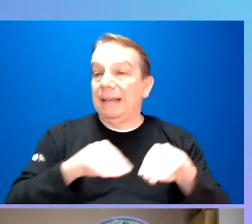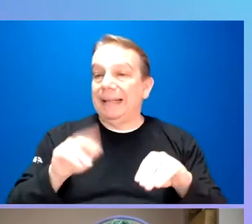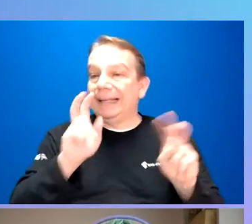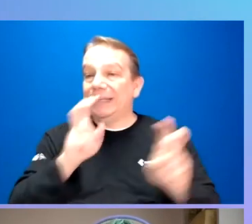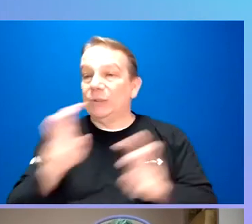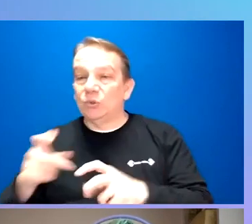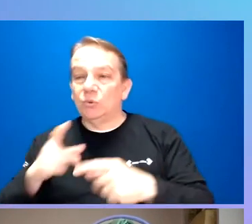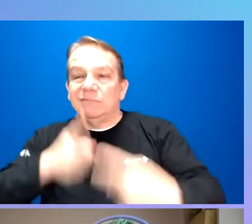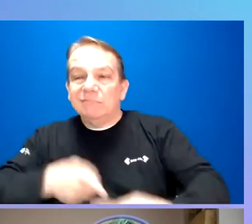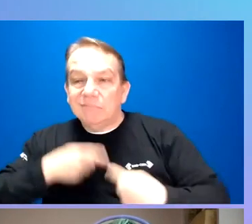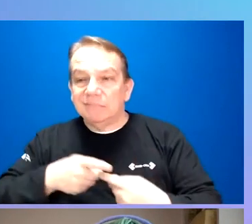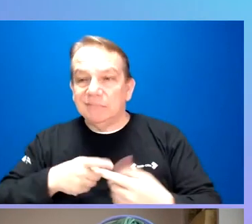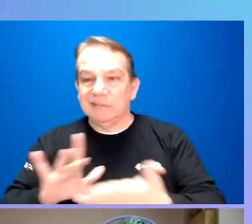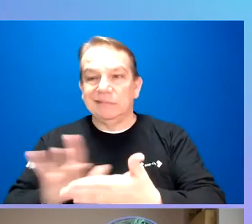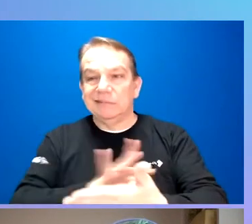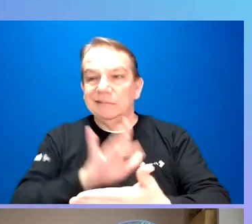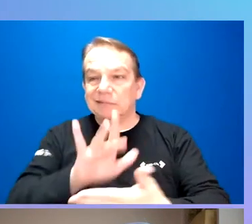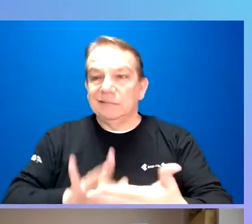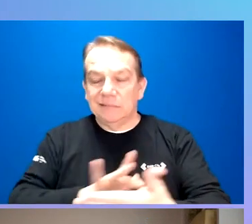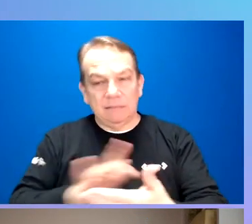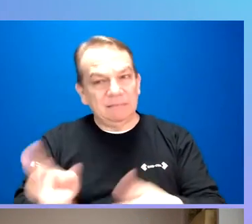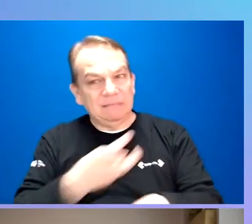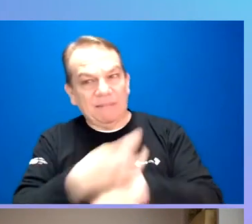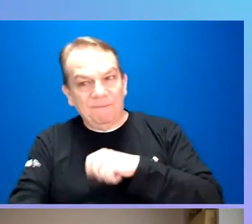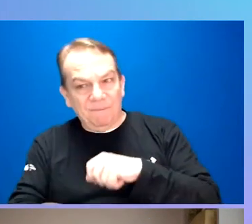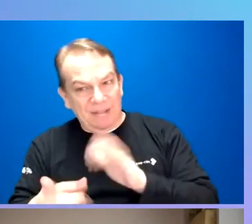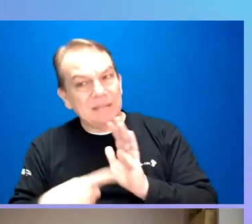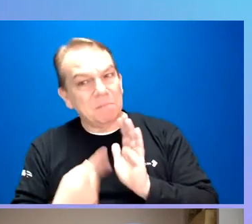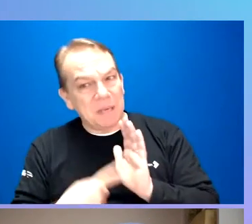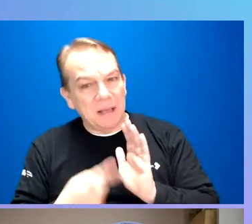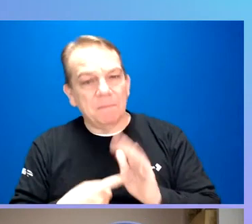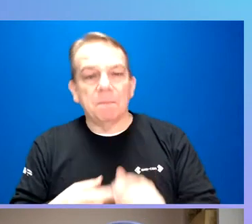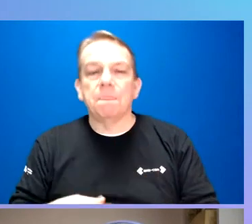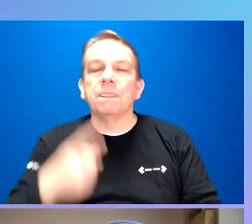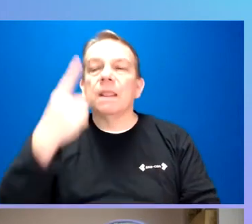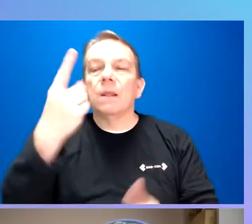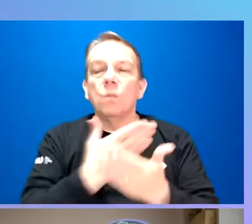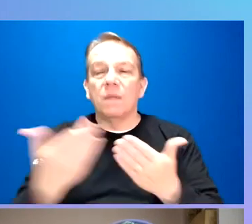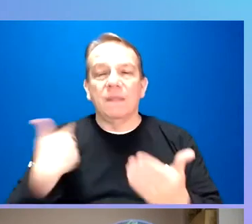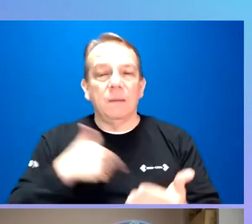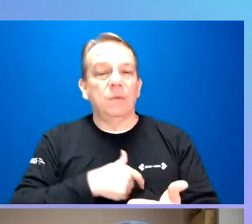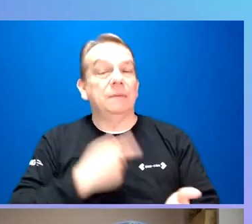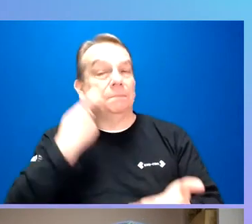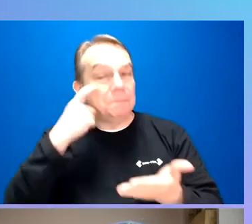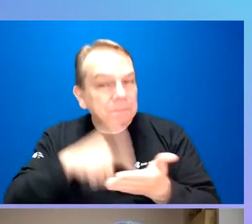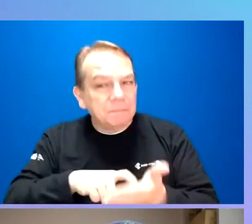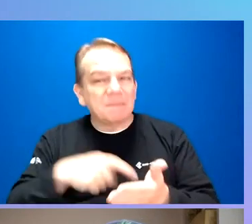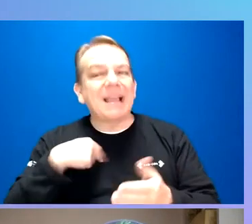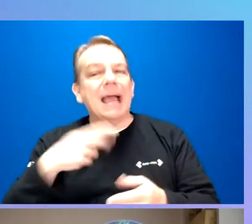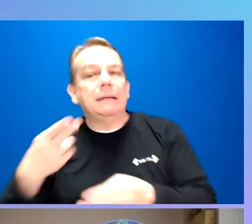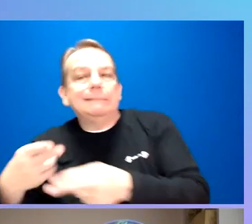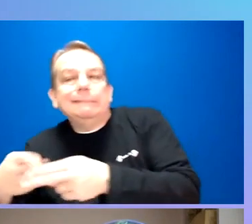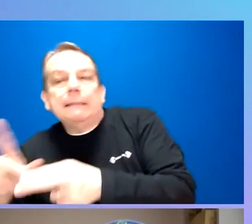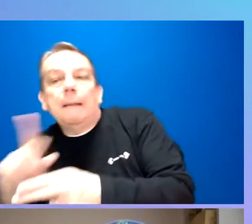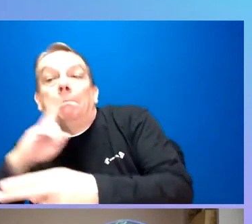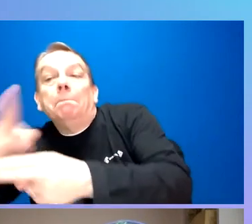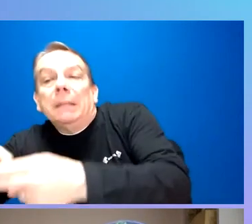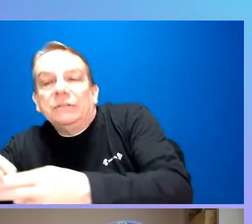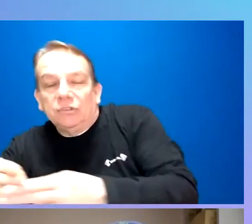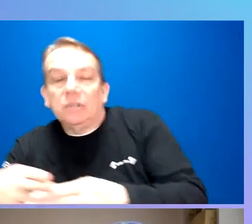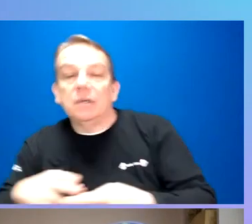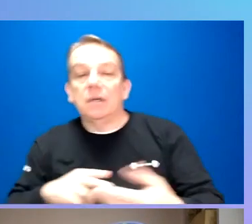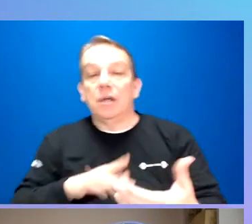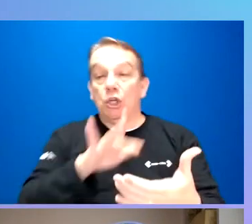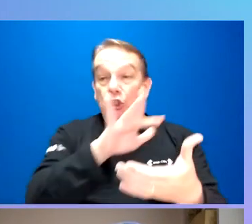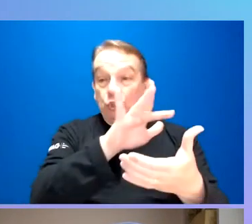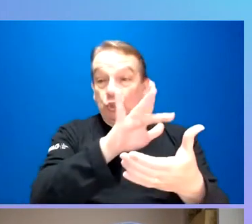motor disabilities. So one thing that we do want to note, which I did kind of briefly mention, is it is possible for a dragging